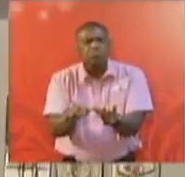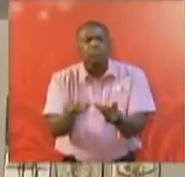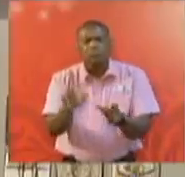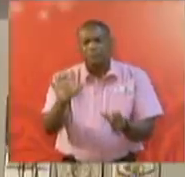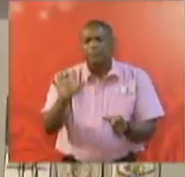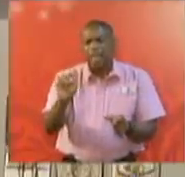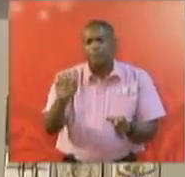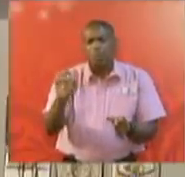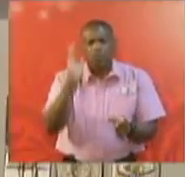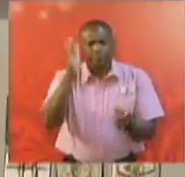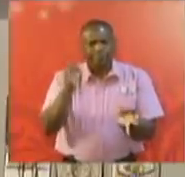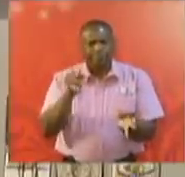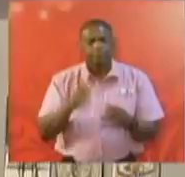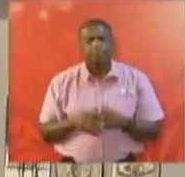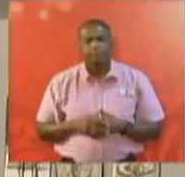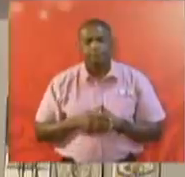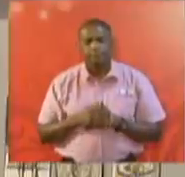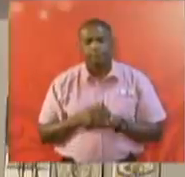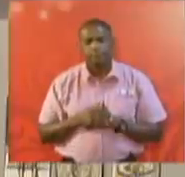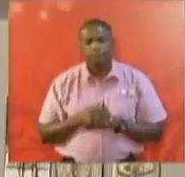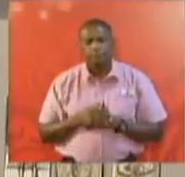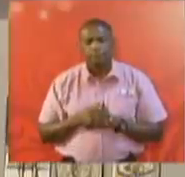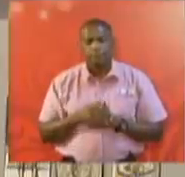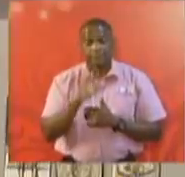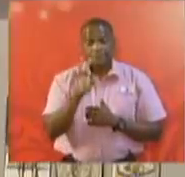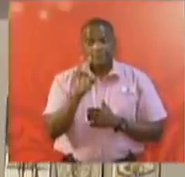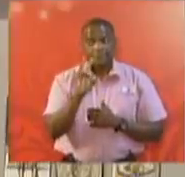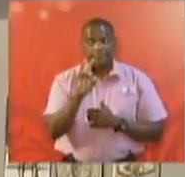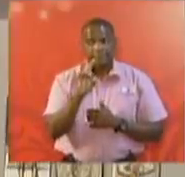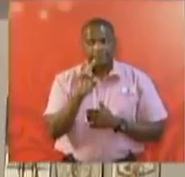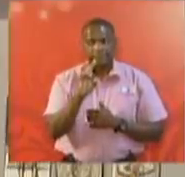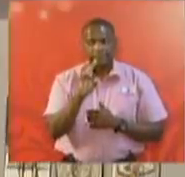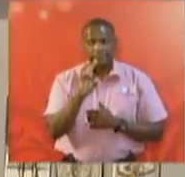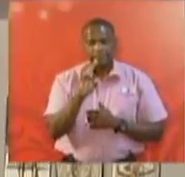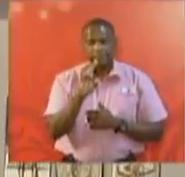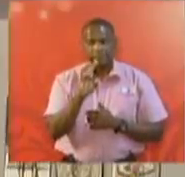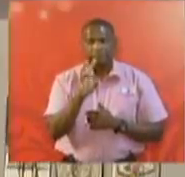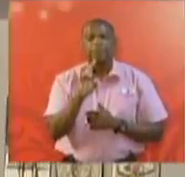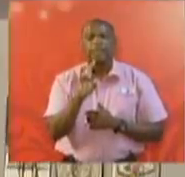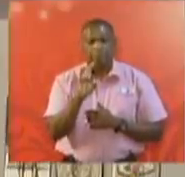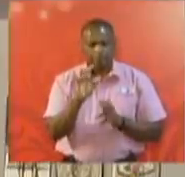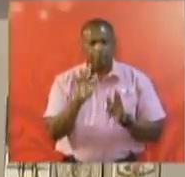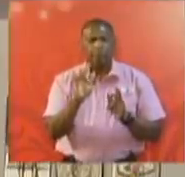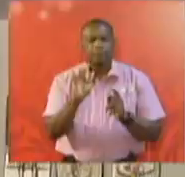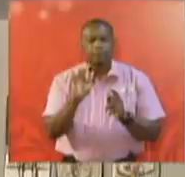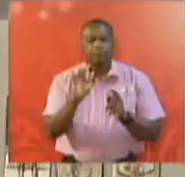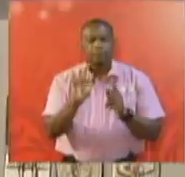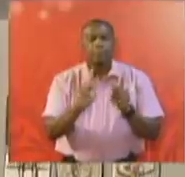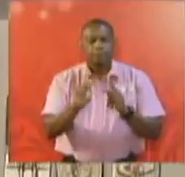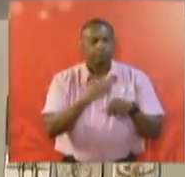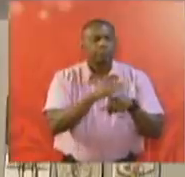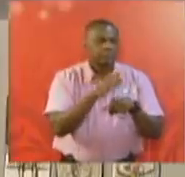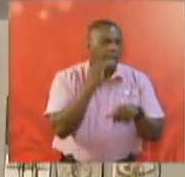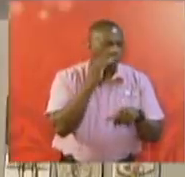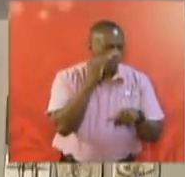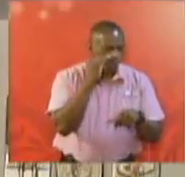clinical professionals. 7 persons since the last update would have been discharged from public health facilities, and